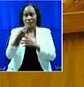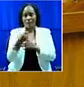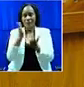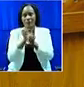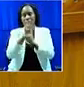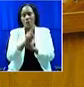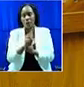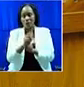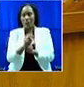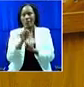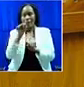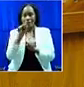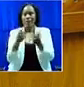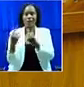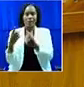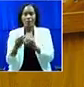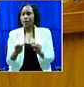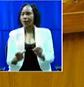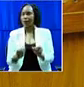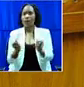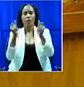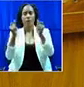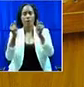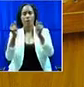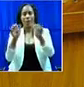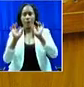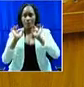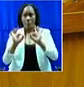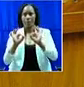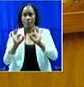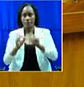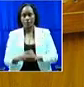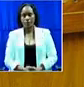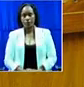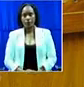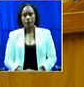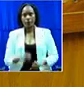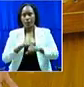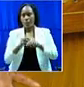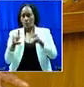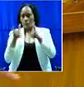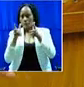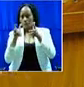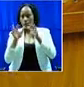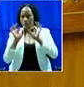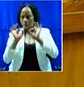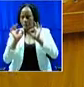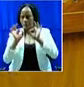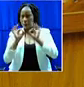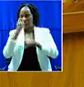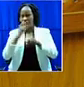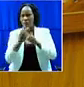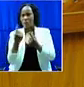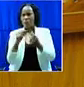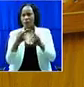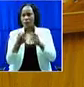executed swiftly and effectively. When we looked very closely at what needed to be done,